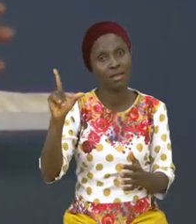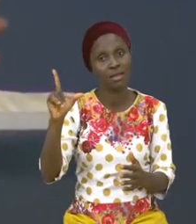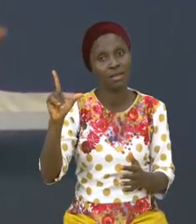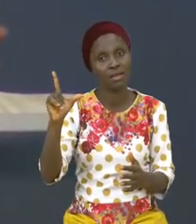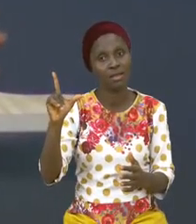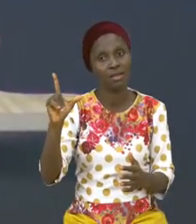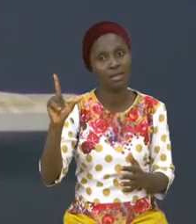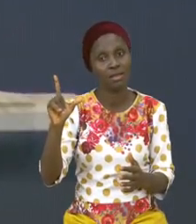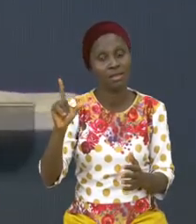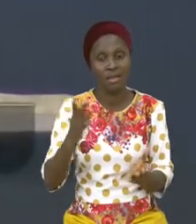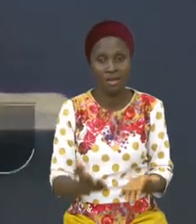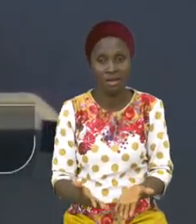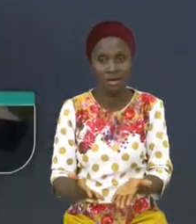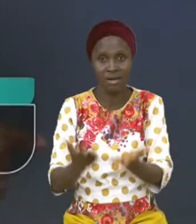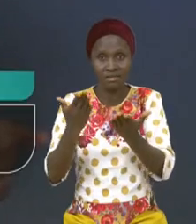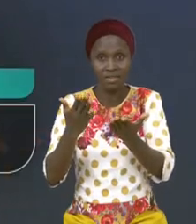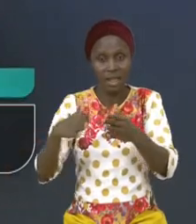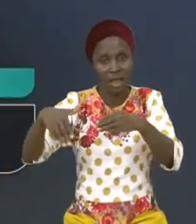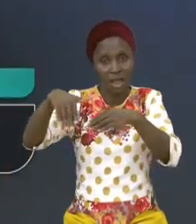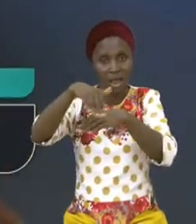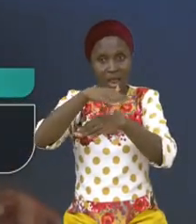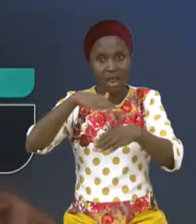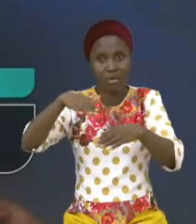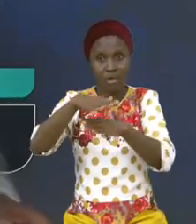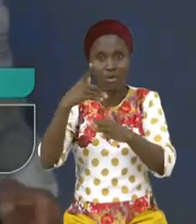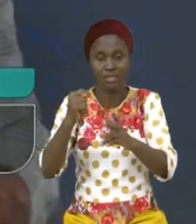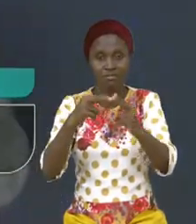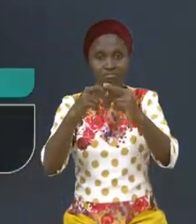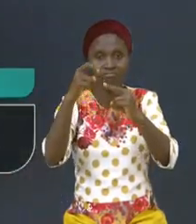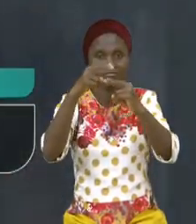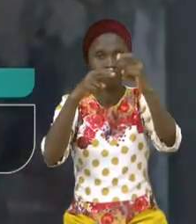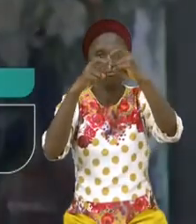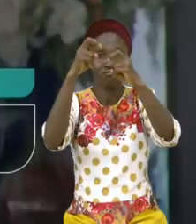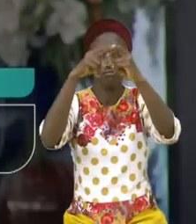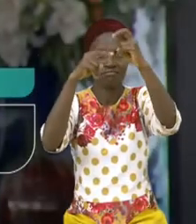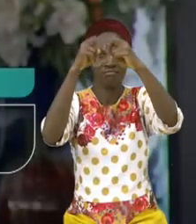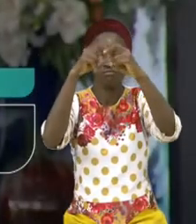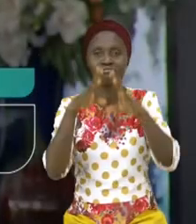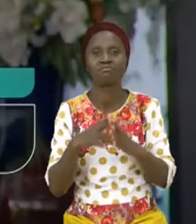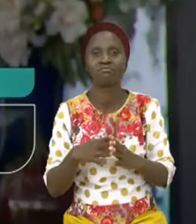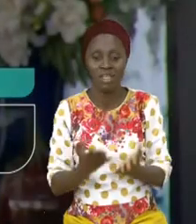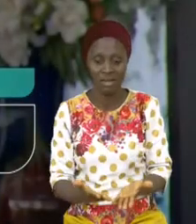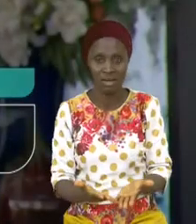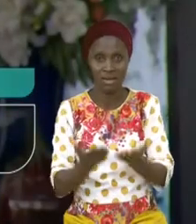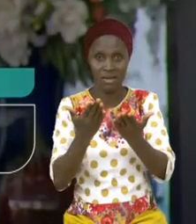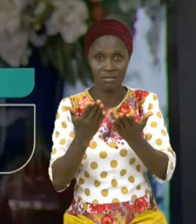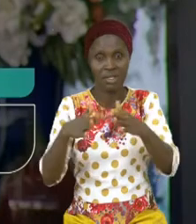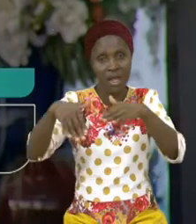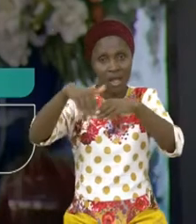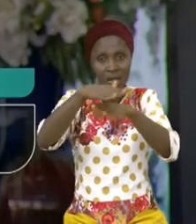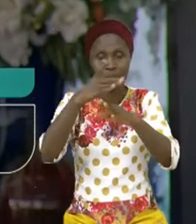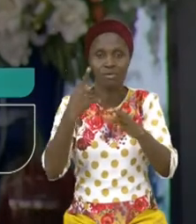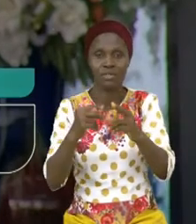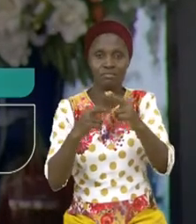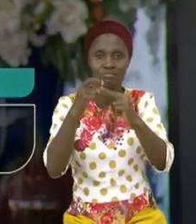lit above the ladder leech above the ladder you